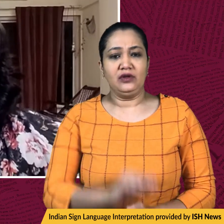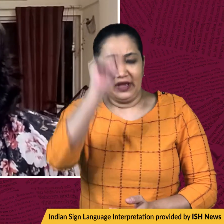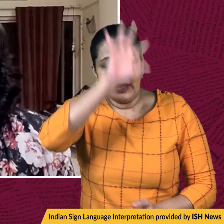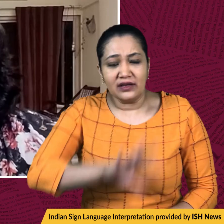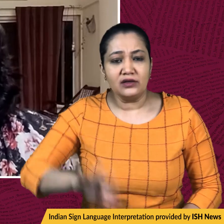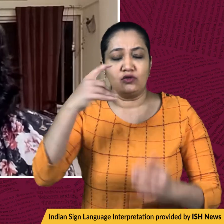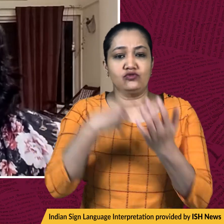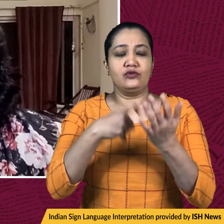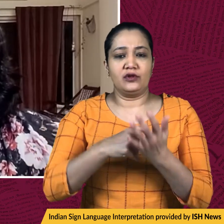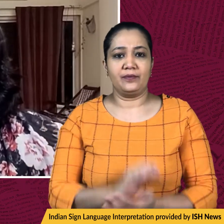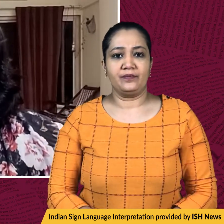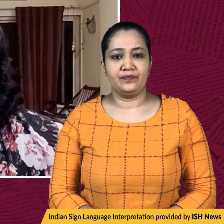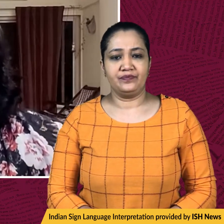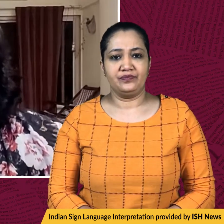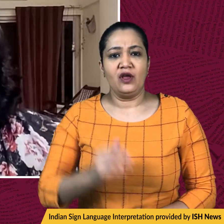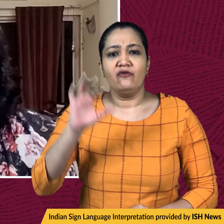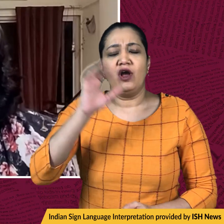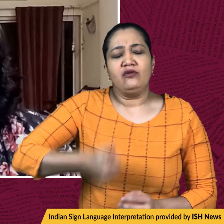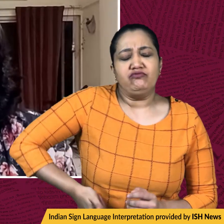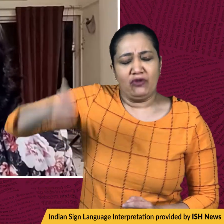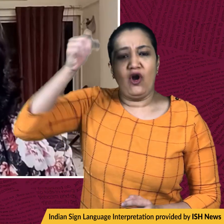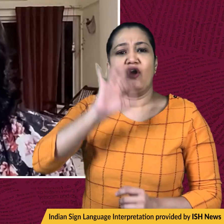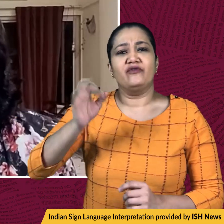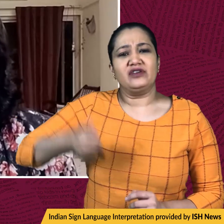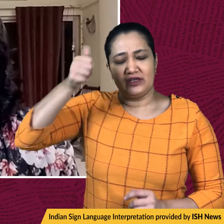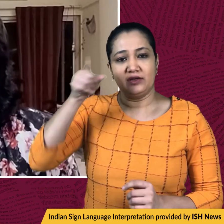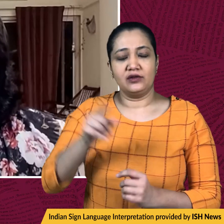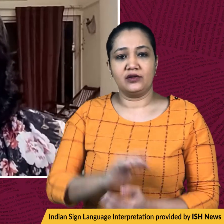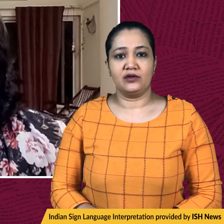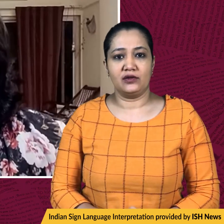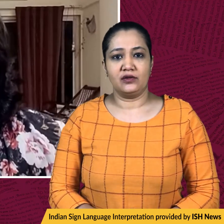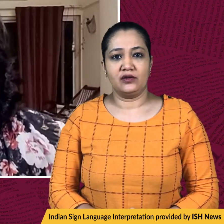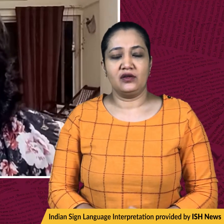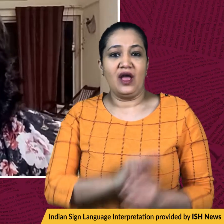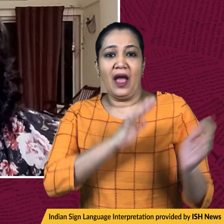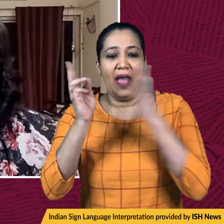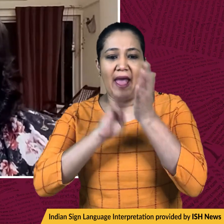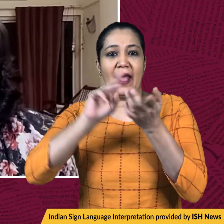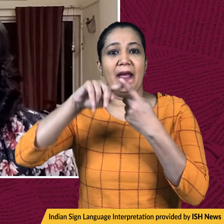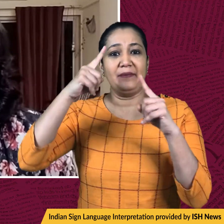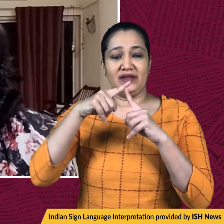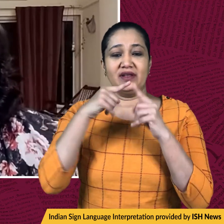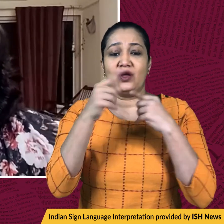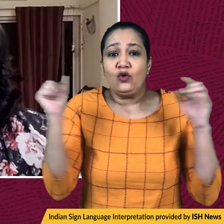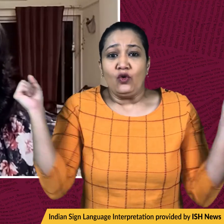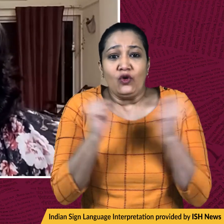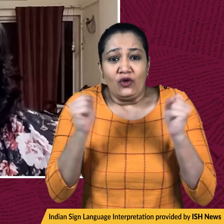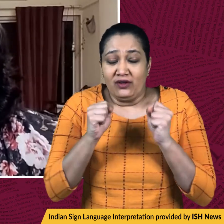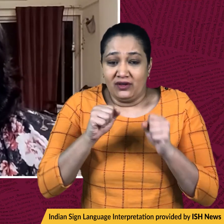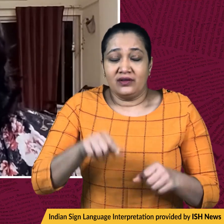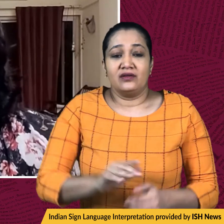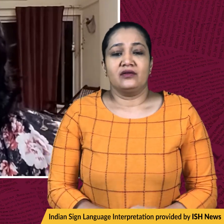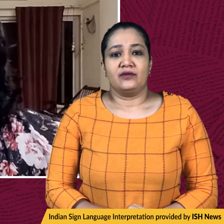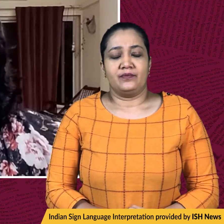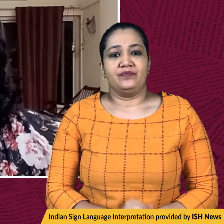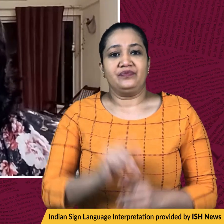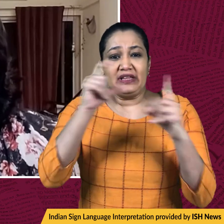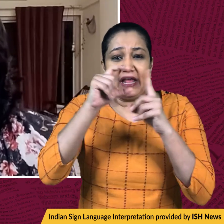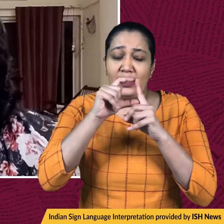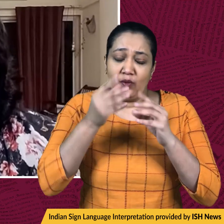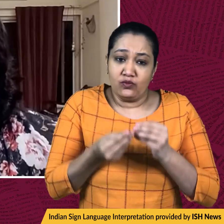the country. According to a senior official from the Indian Meteorological Department, the cold wave will